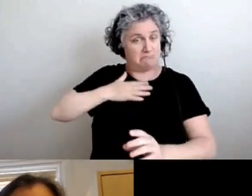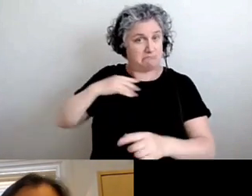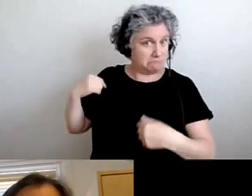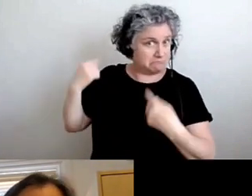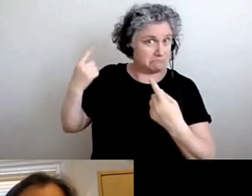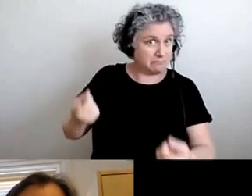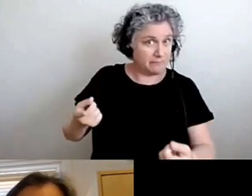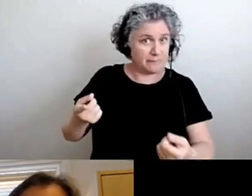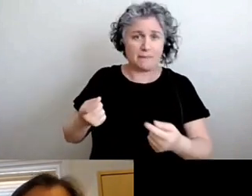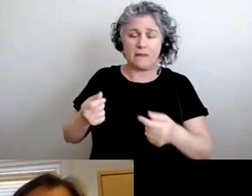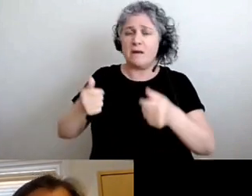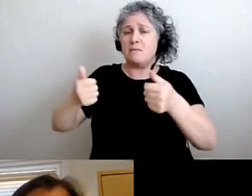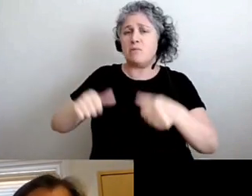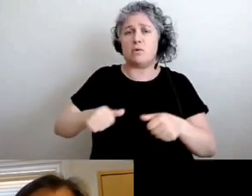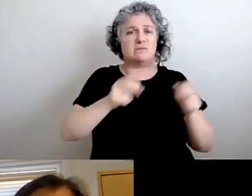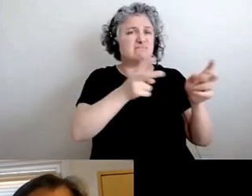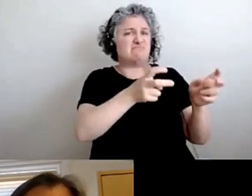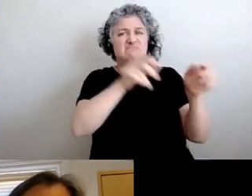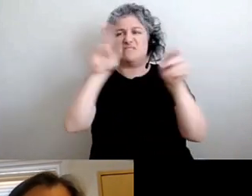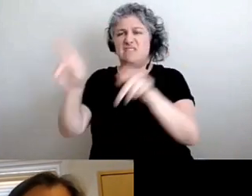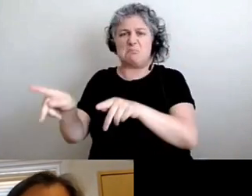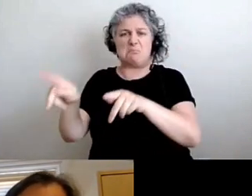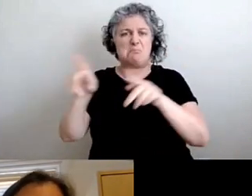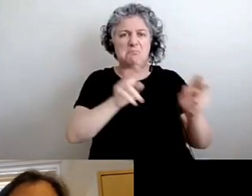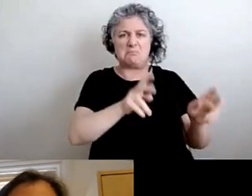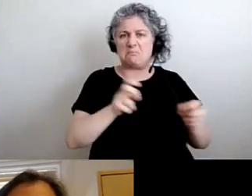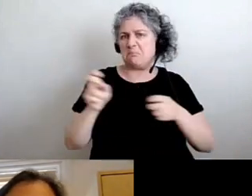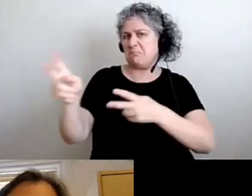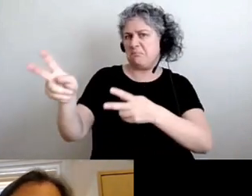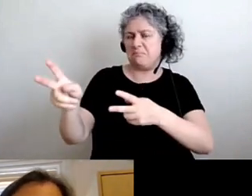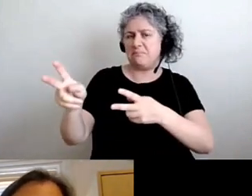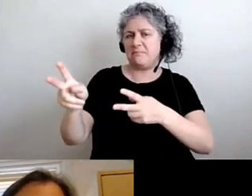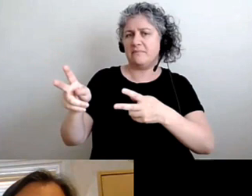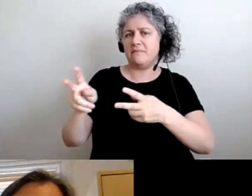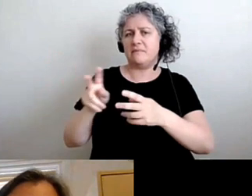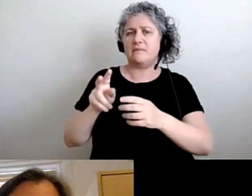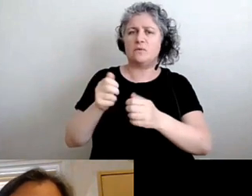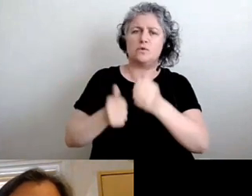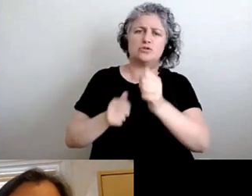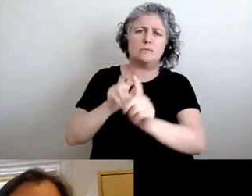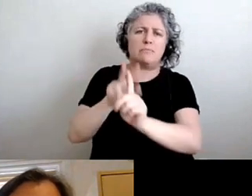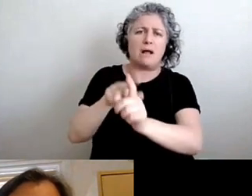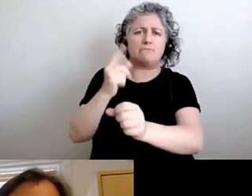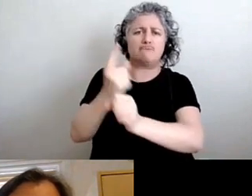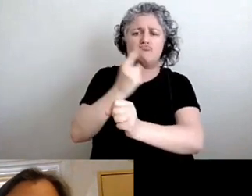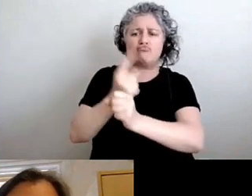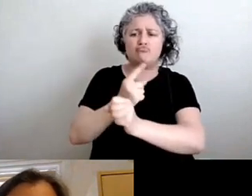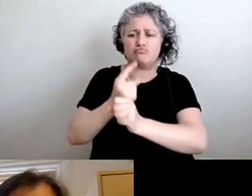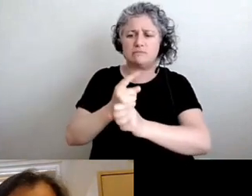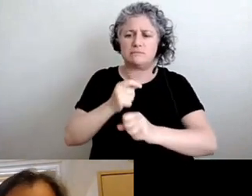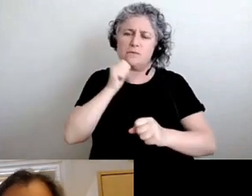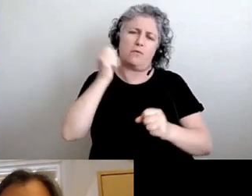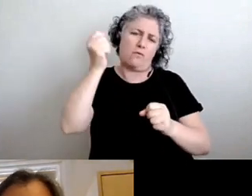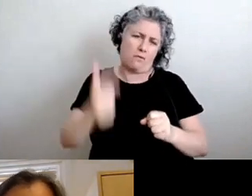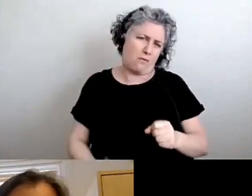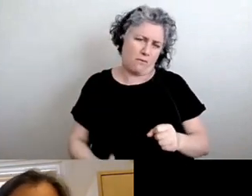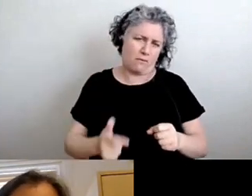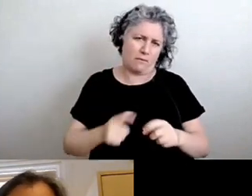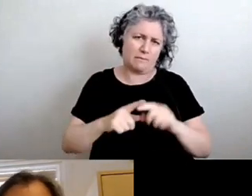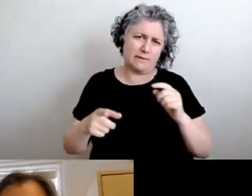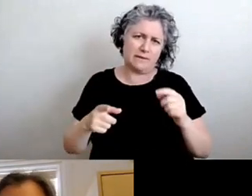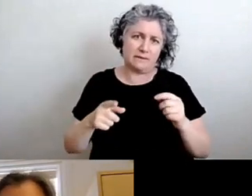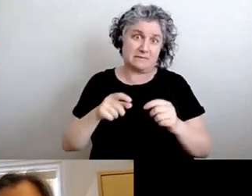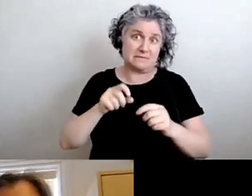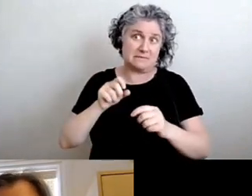I would post whatever the post was, I would post it to the ones that it was applicable to. Not everybody, right? But the ones that